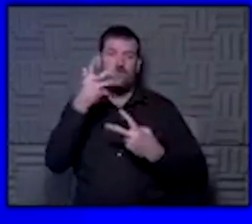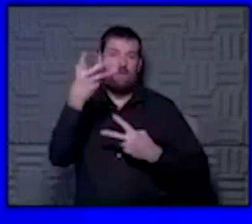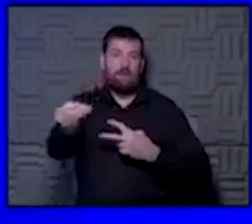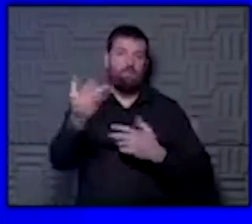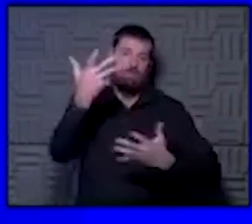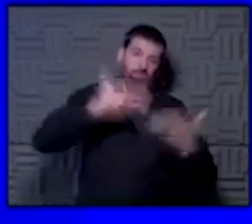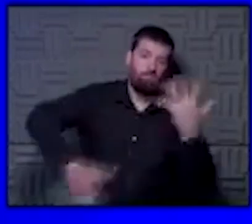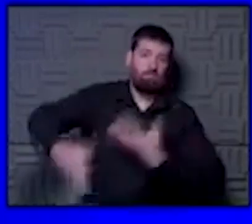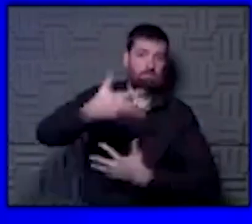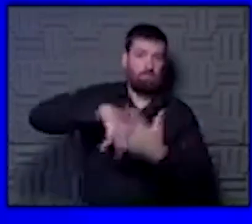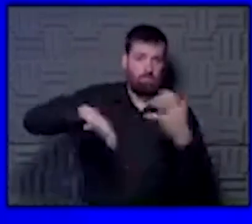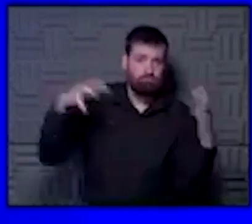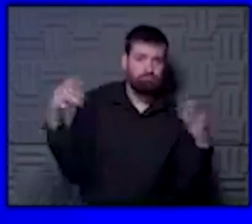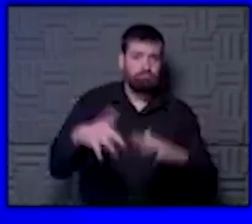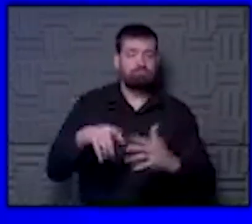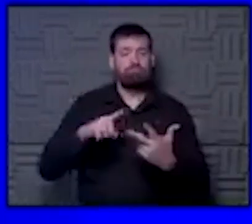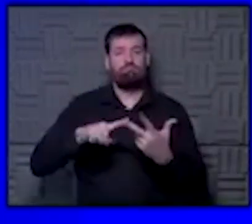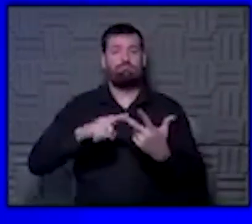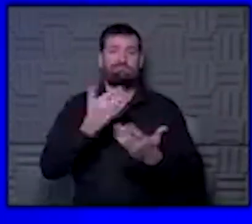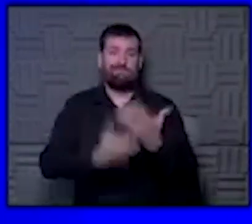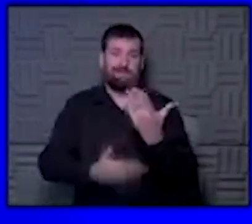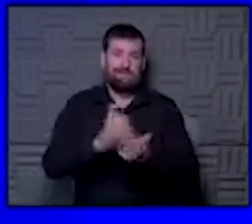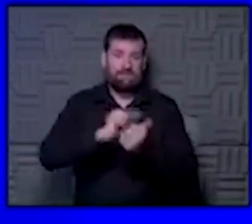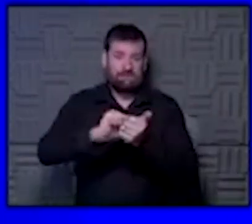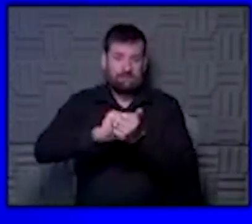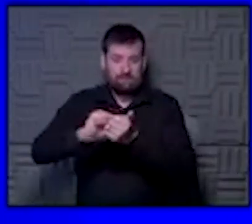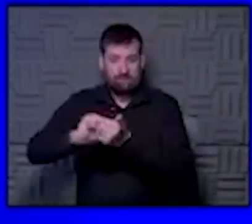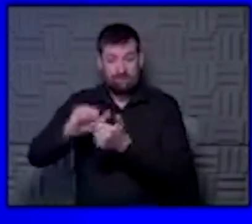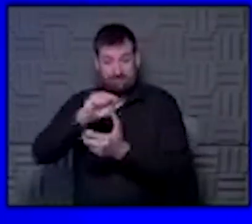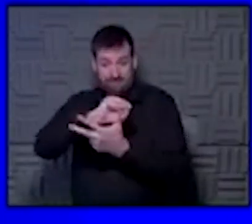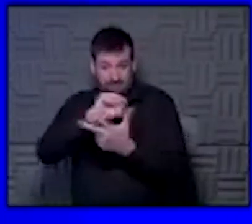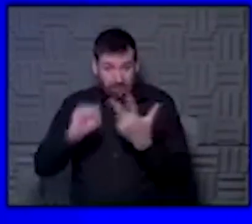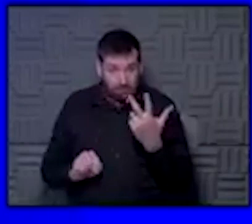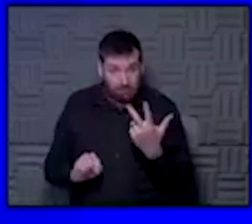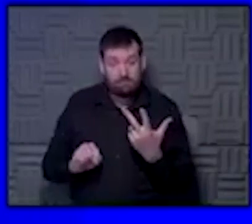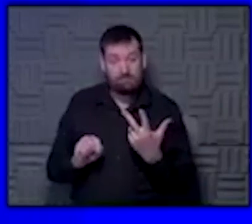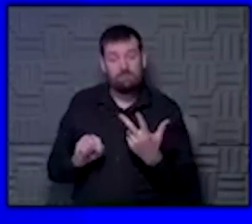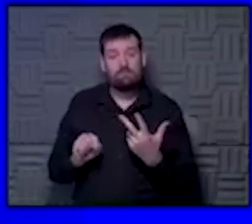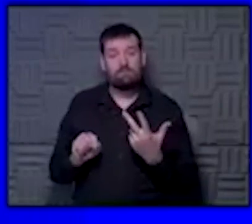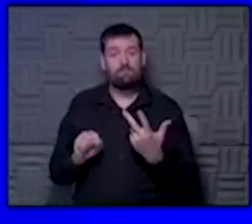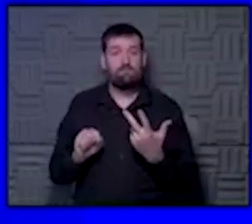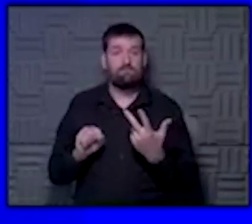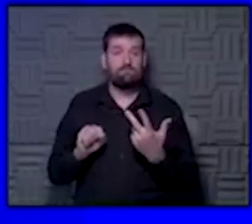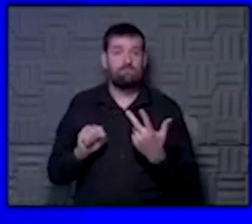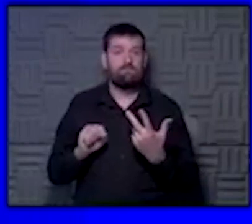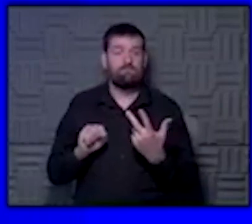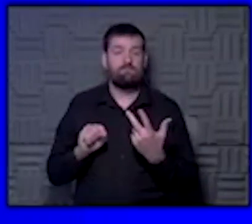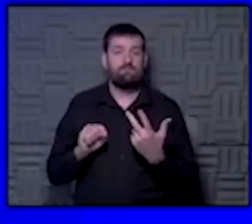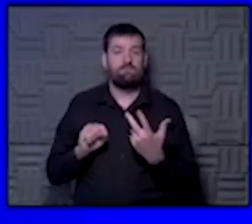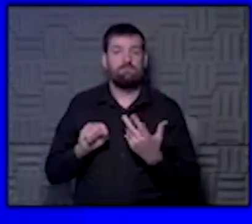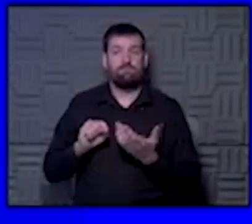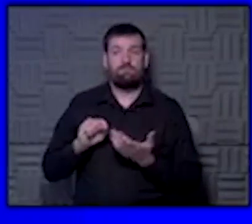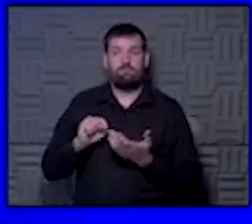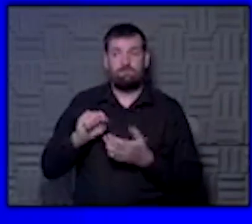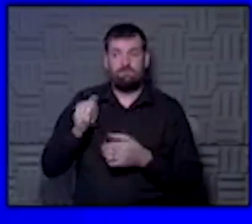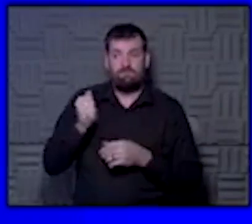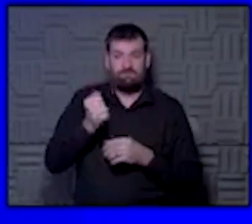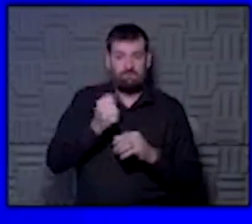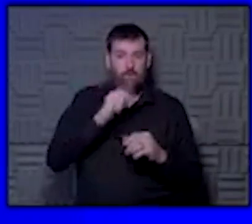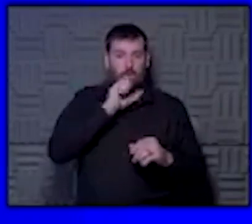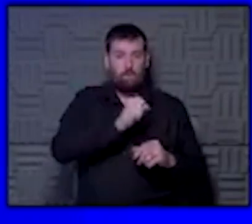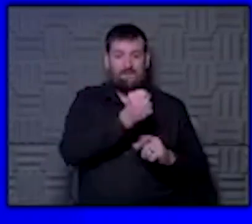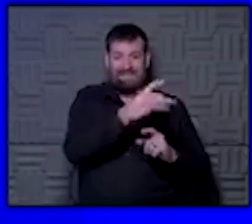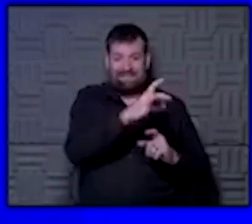and meeting in large groups, hand washing. Those mitigation strategies were lowest in the 18 to